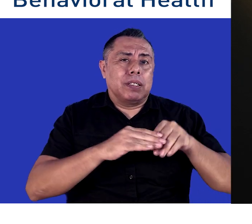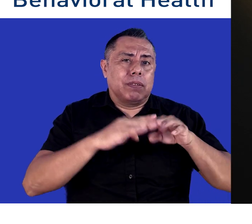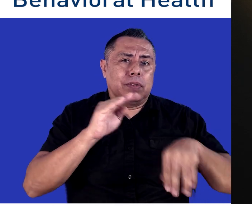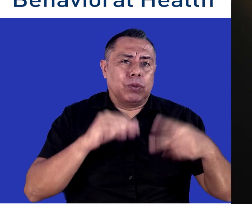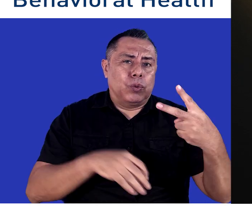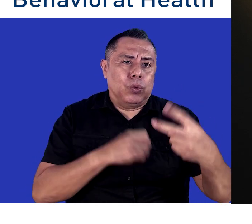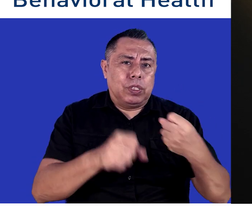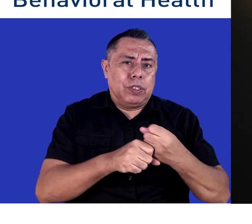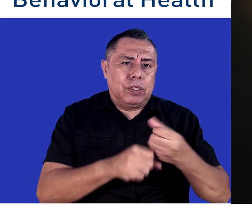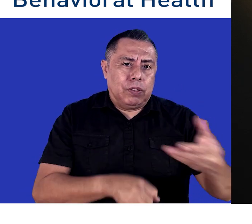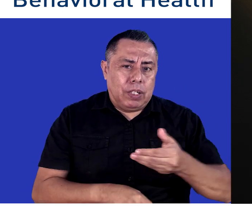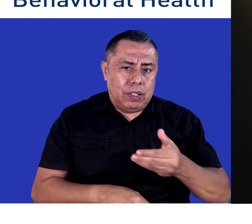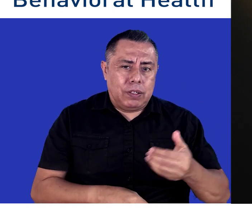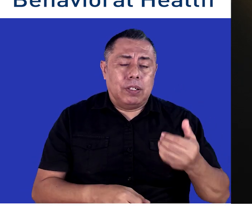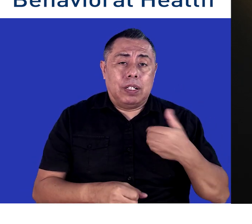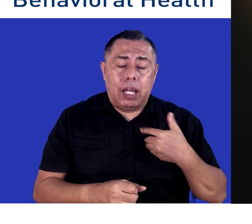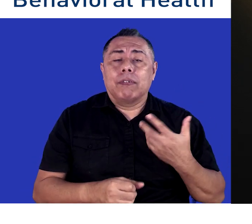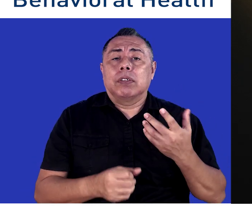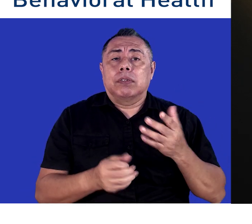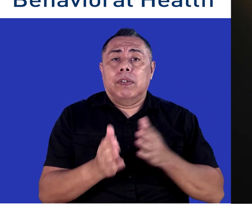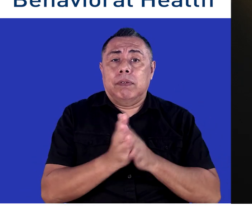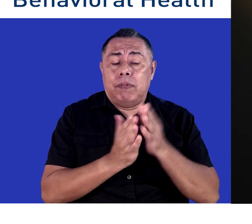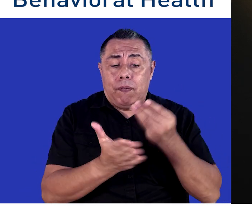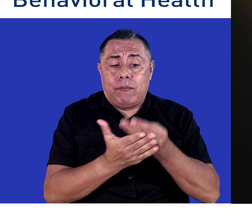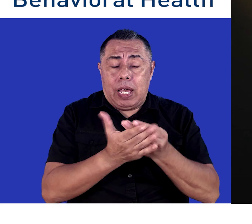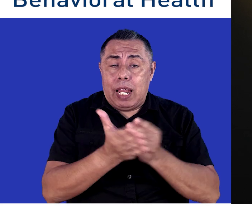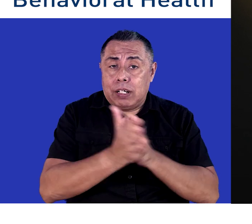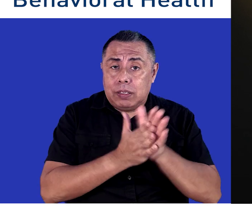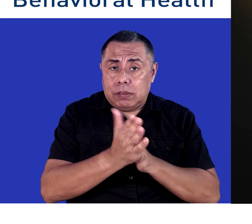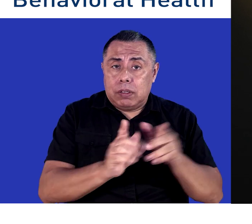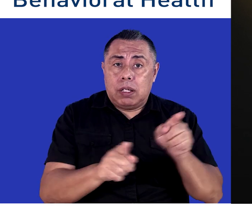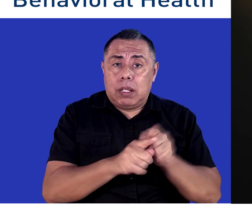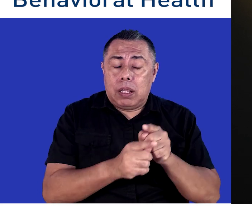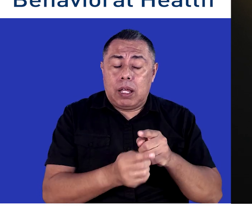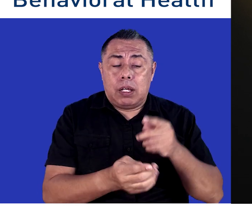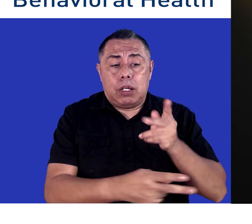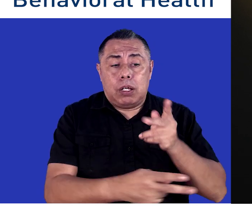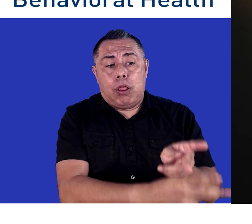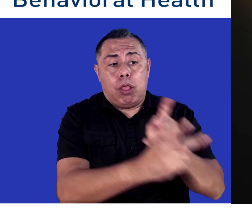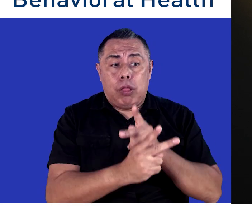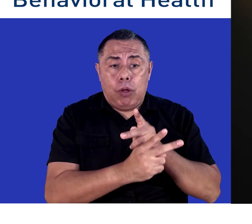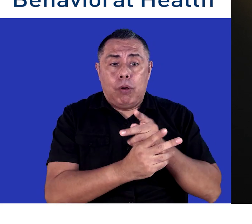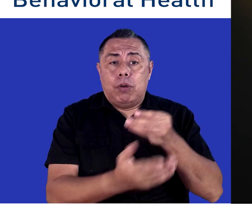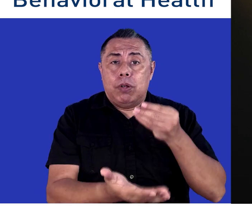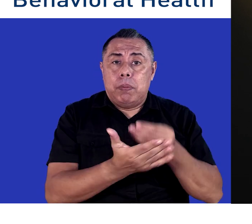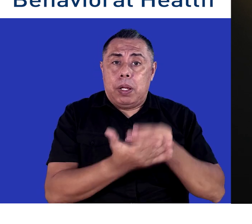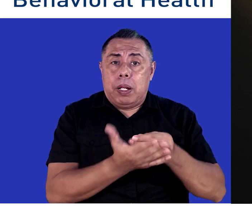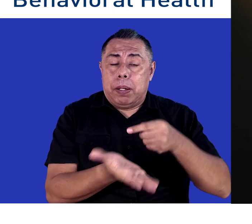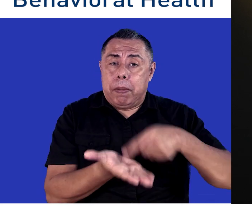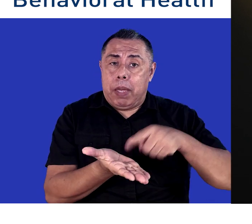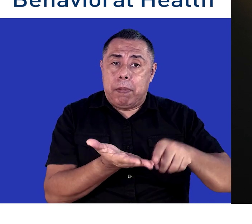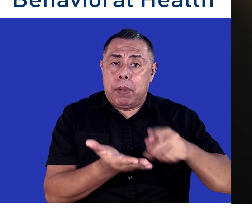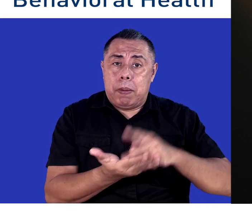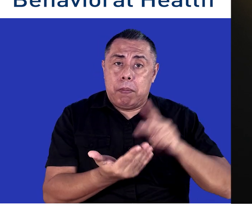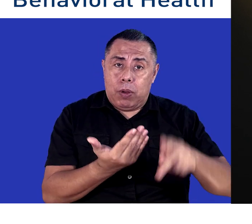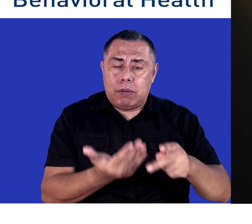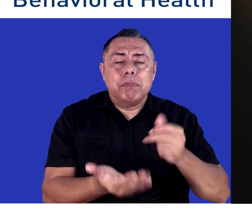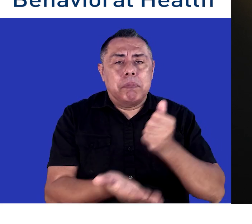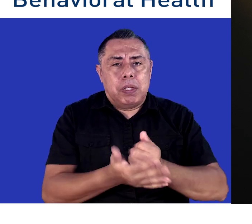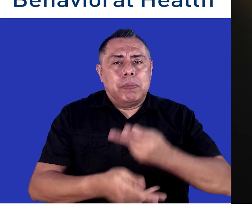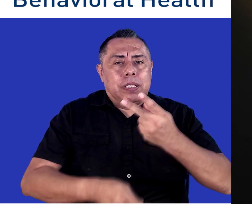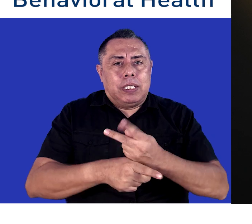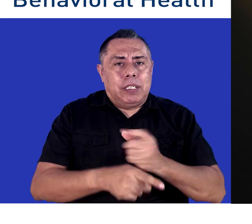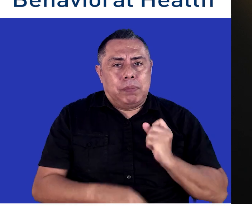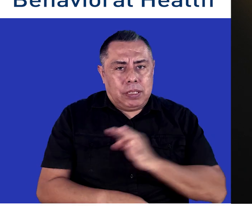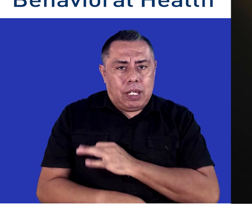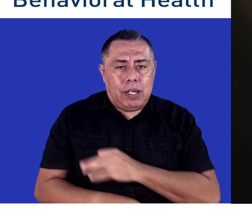years of hiring. Financial incentives, such as loan repayment programs, are successful incentives to retain much-needed professional